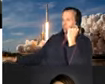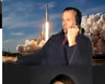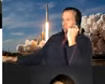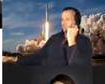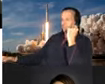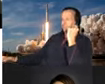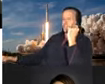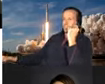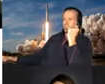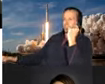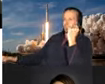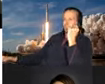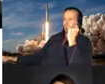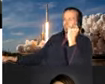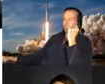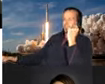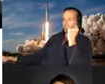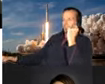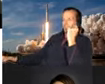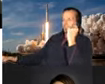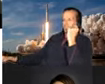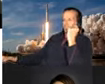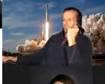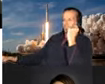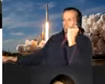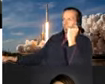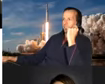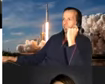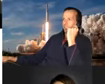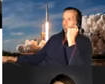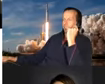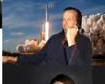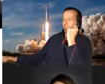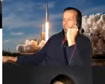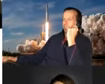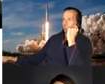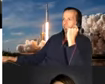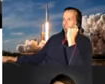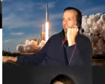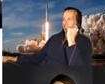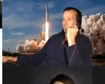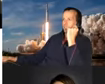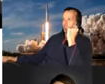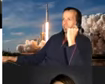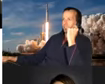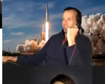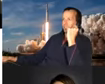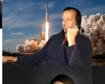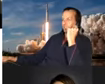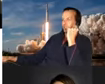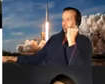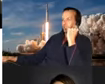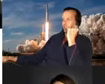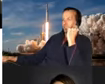one sentence from the abstract. It summarizes it pretty well. Remarkably little is known